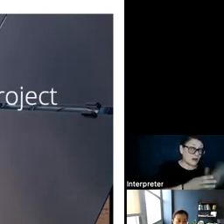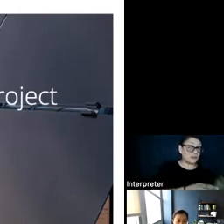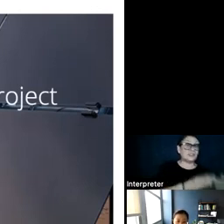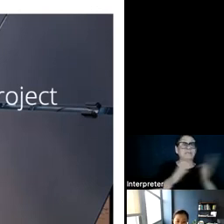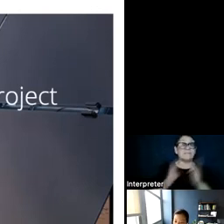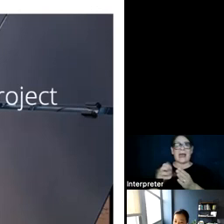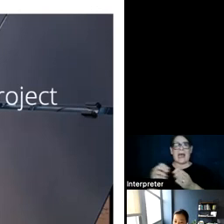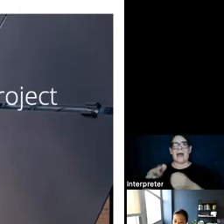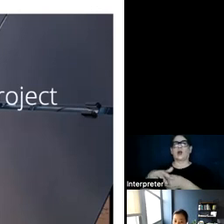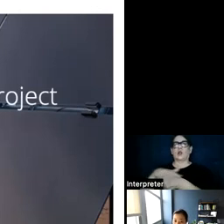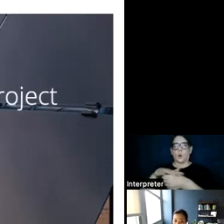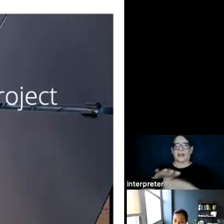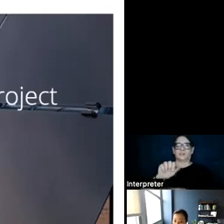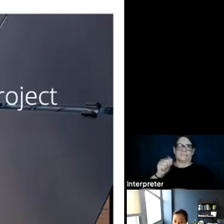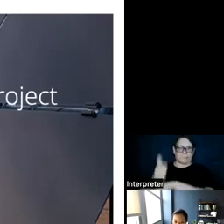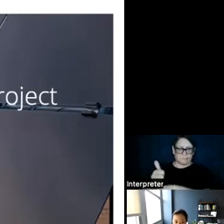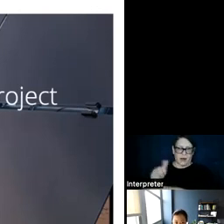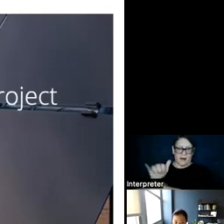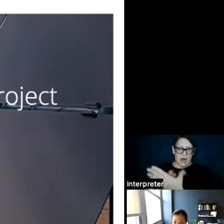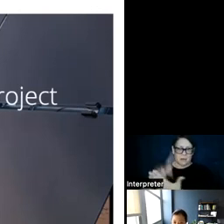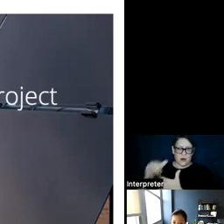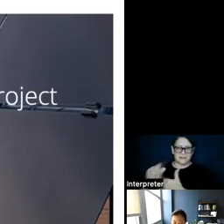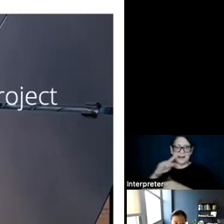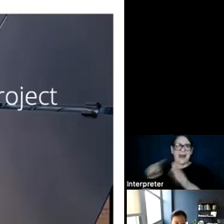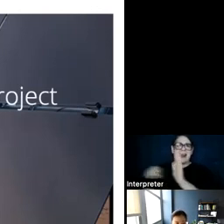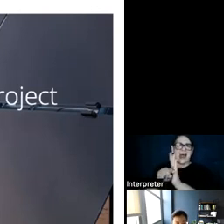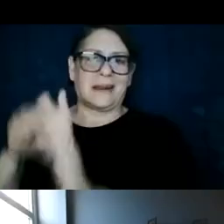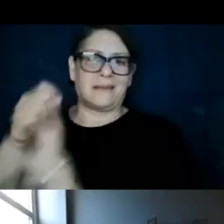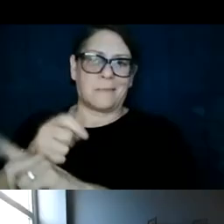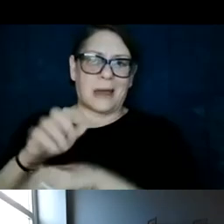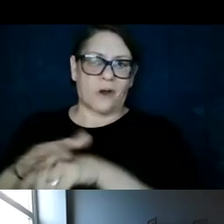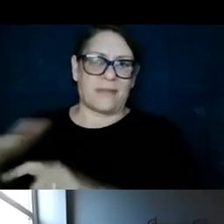the location of that project and its potential negative impacts.